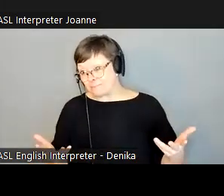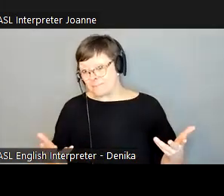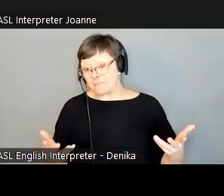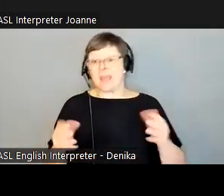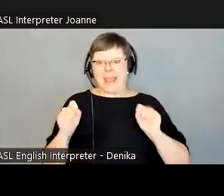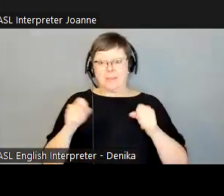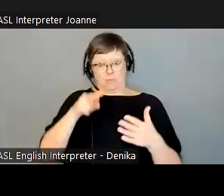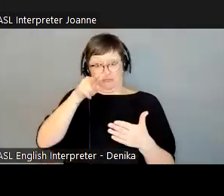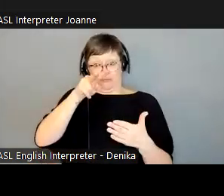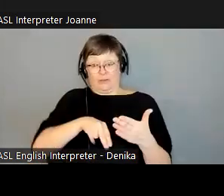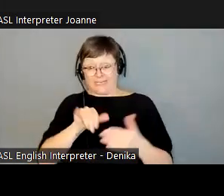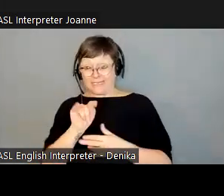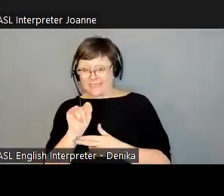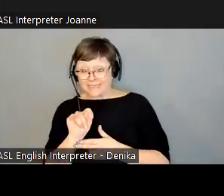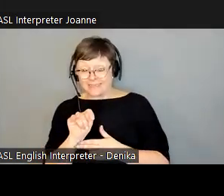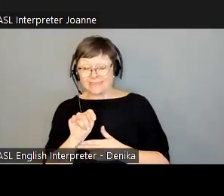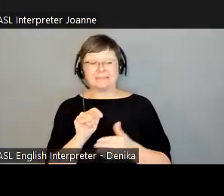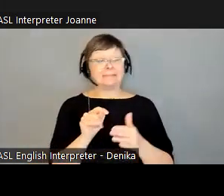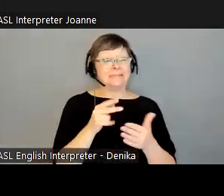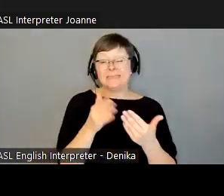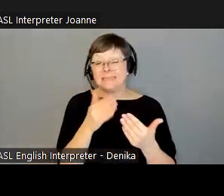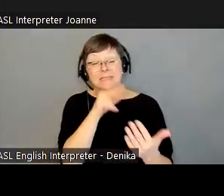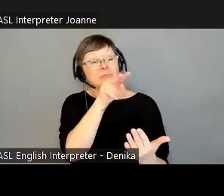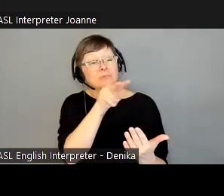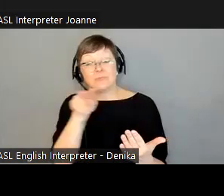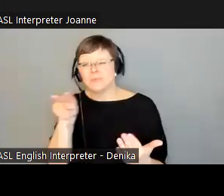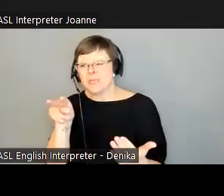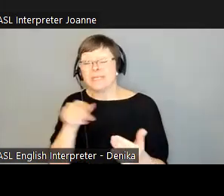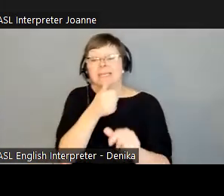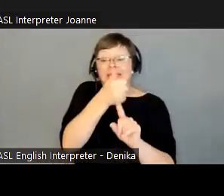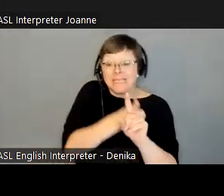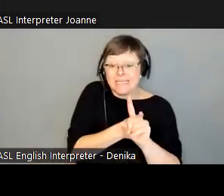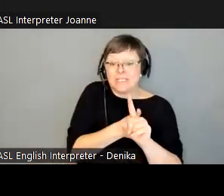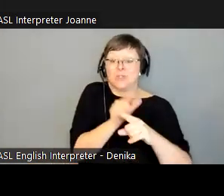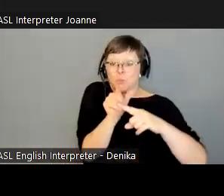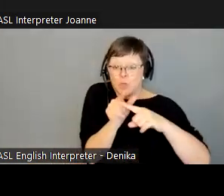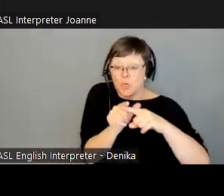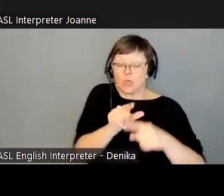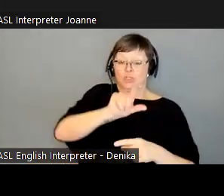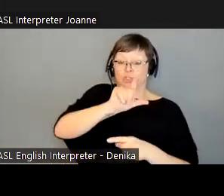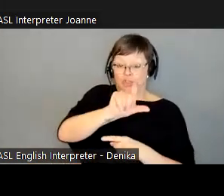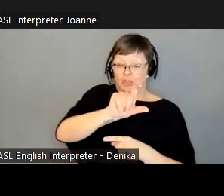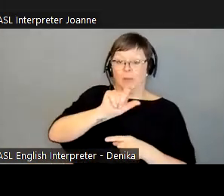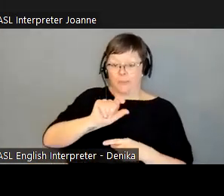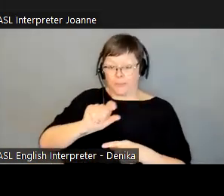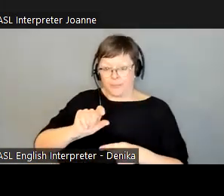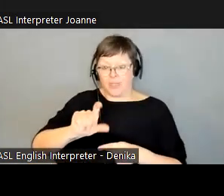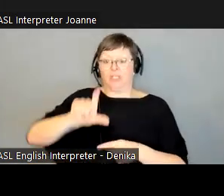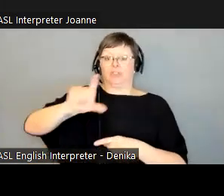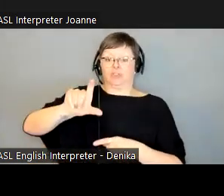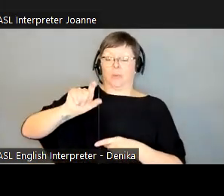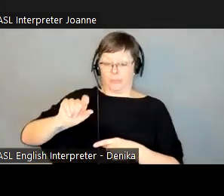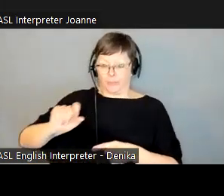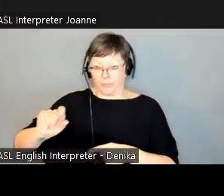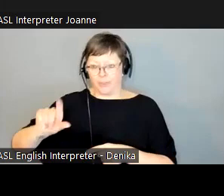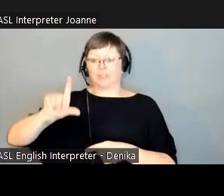readability, it's better to capitalize each letter or each word. It actually makes it easier for people to